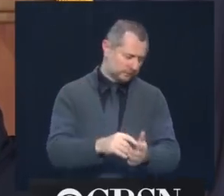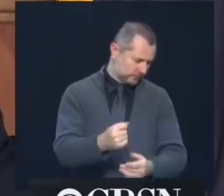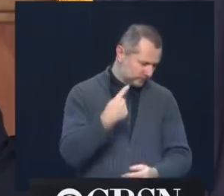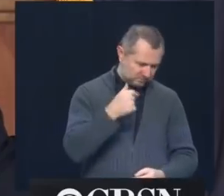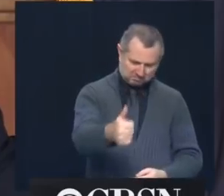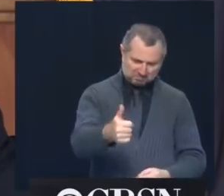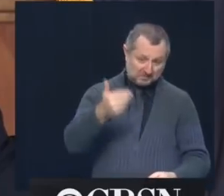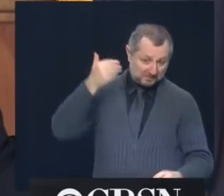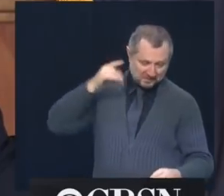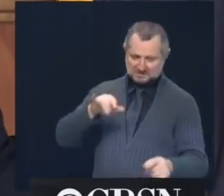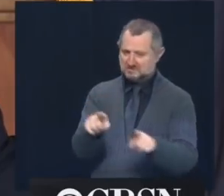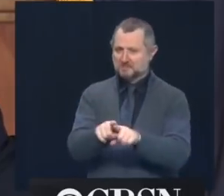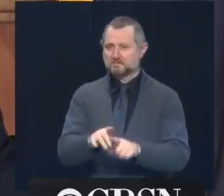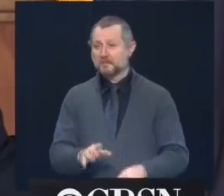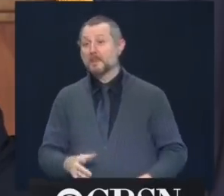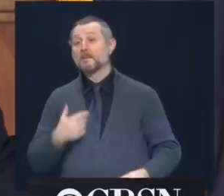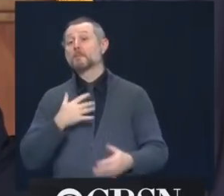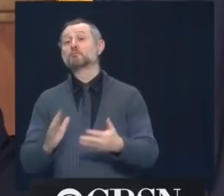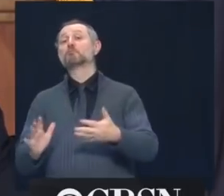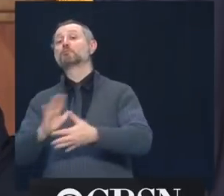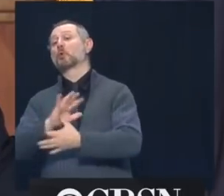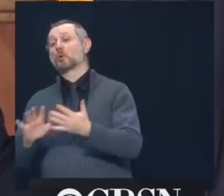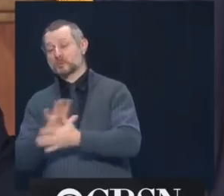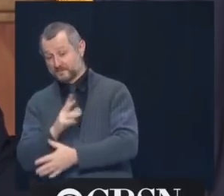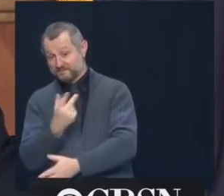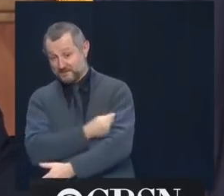the prioritization of the vaccination schedule.